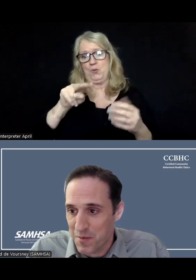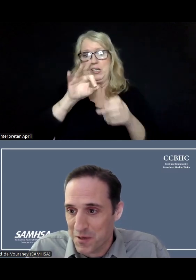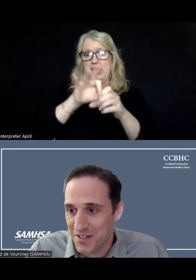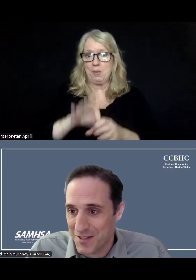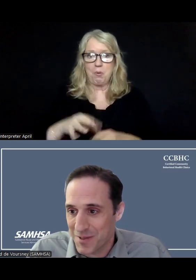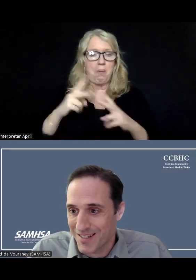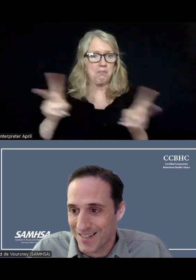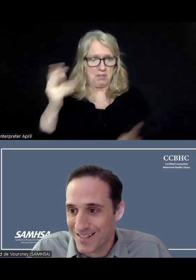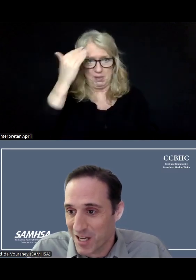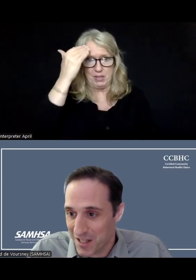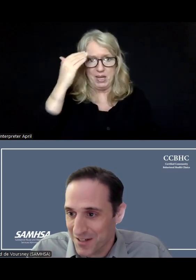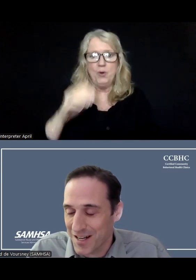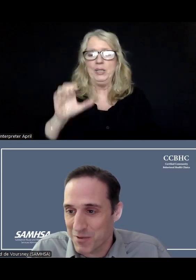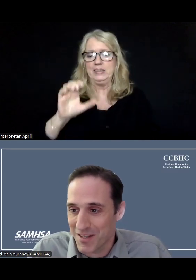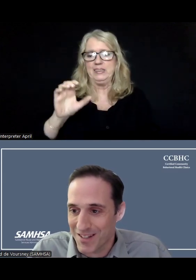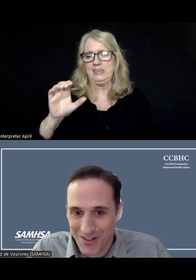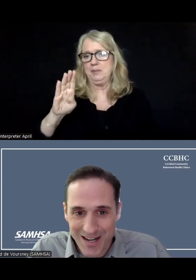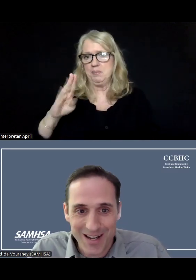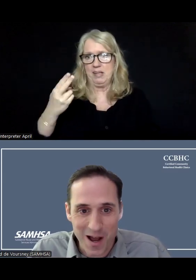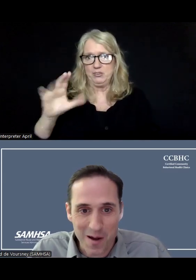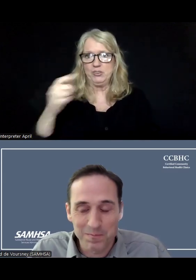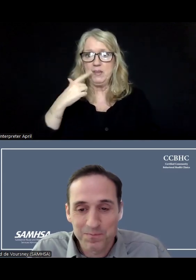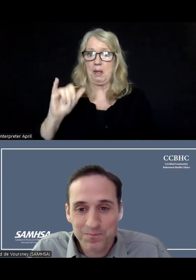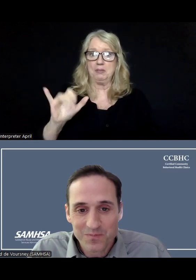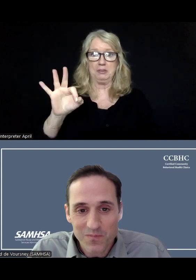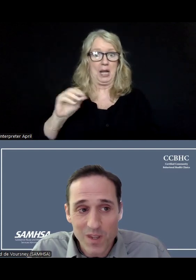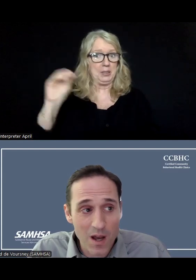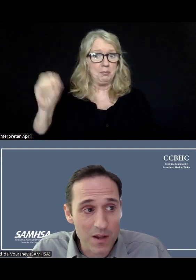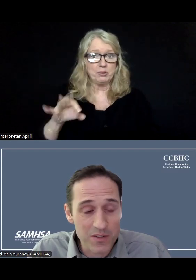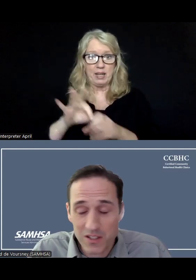very familiar with CCBHCs. They got 90%. That's great.